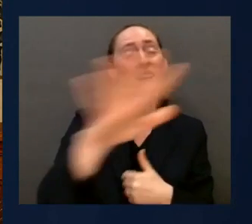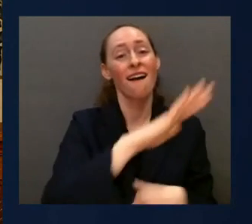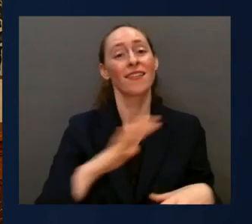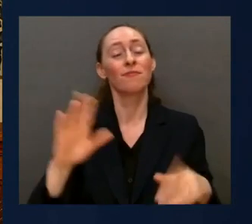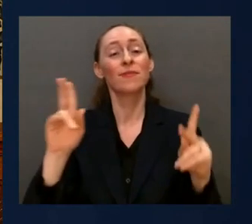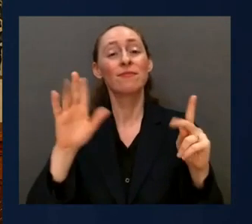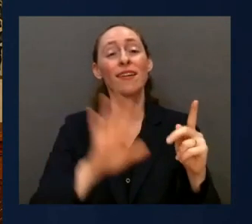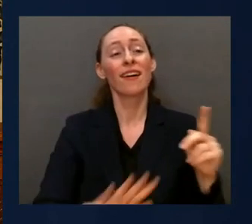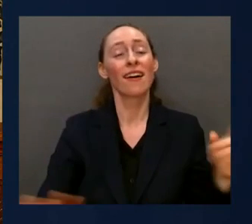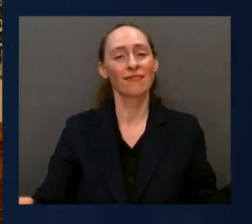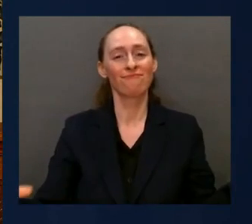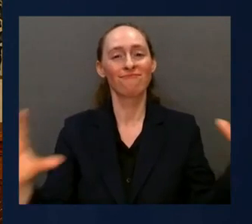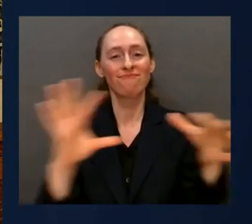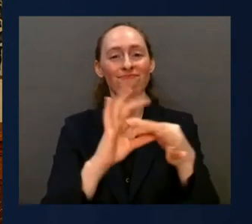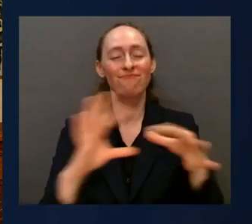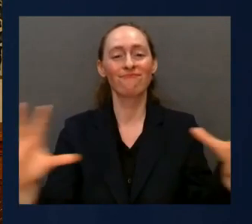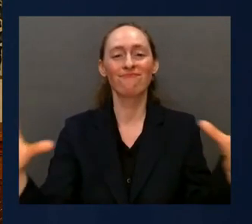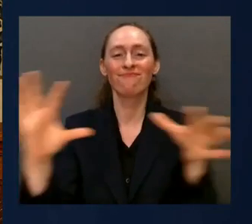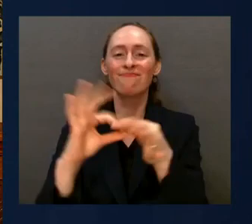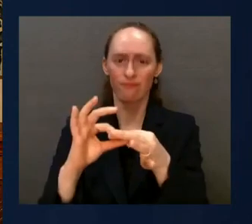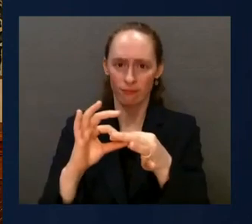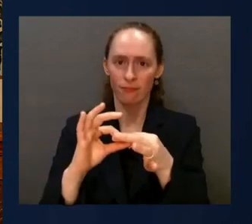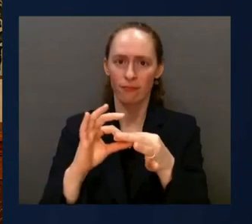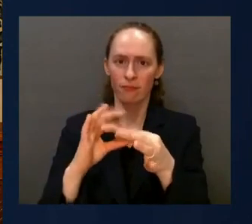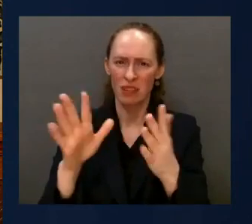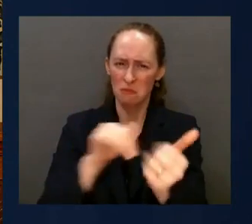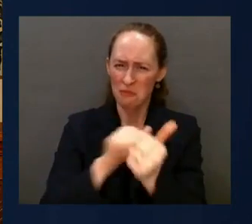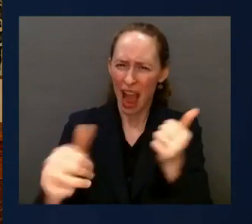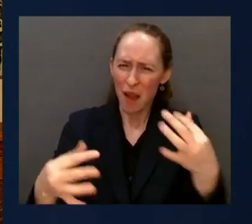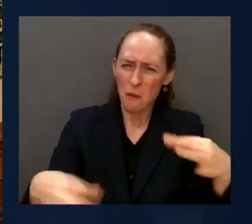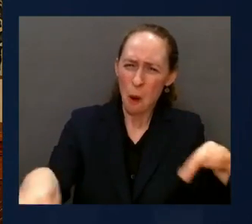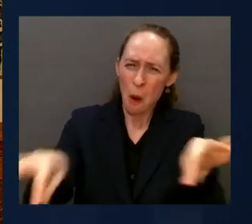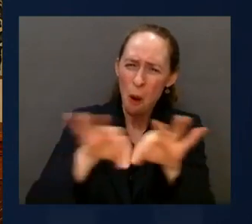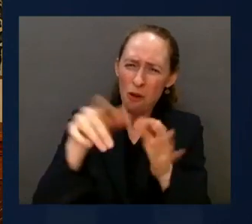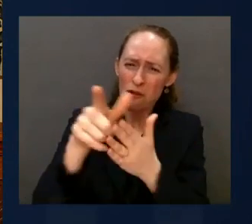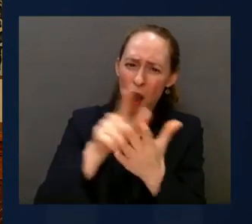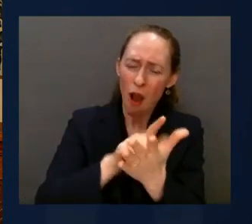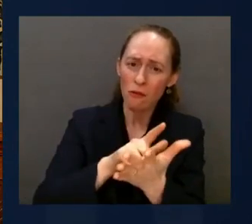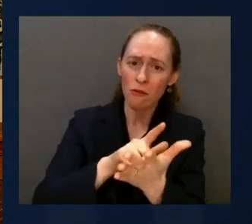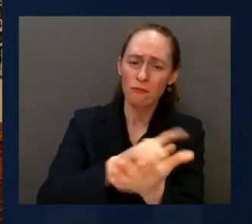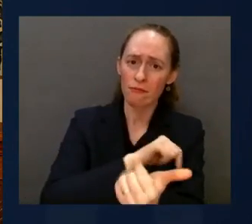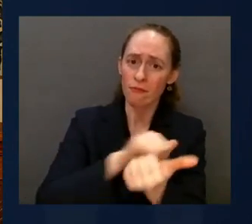victims exposed to toxic burn pits. And in fact,